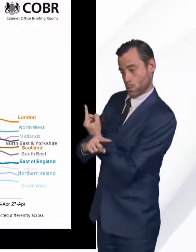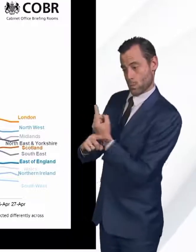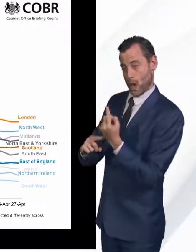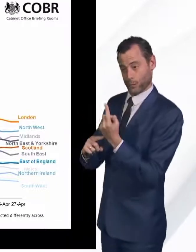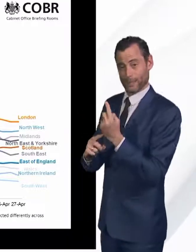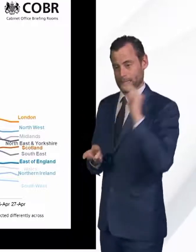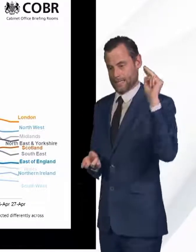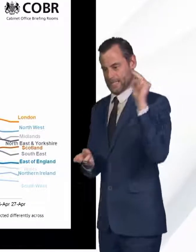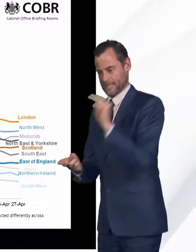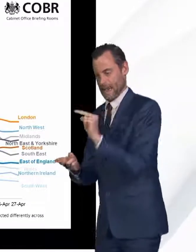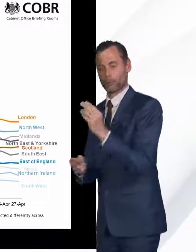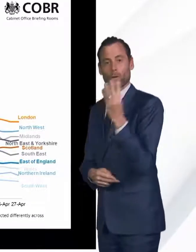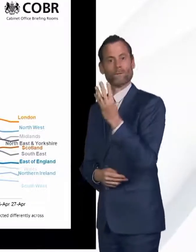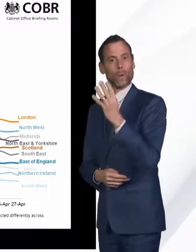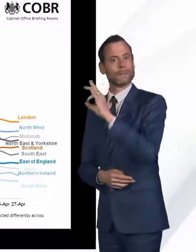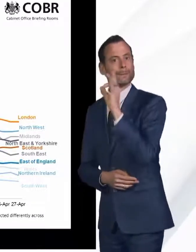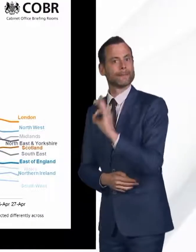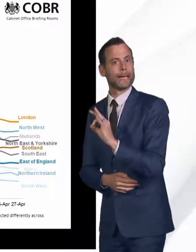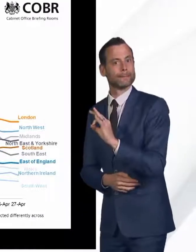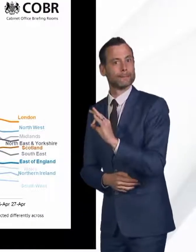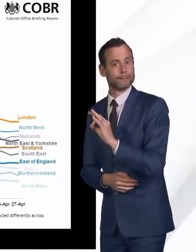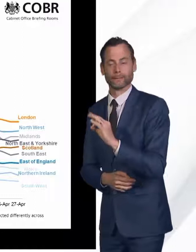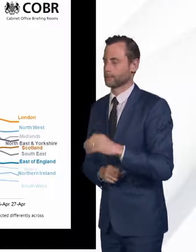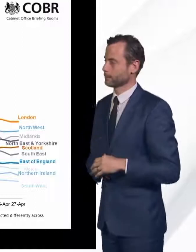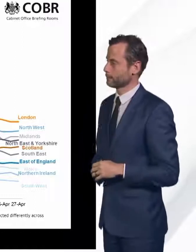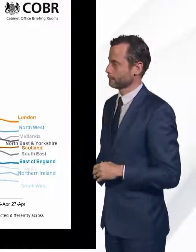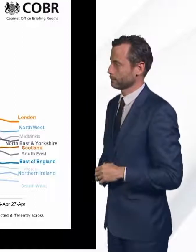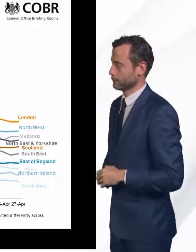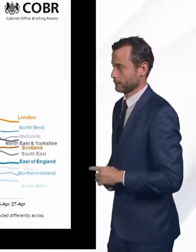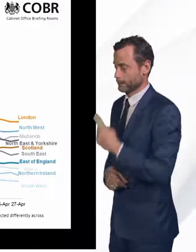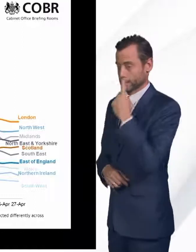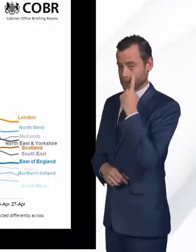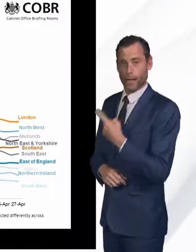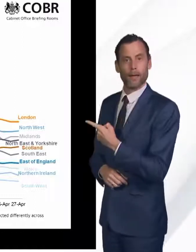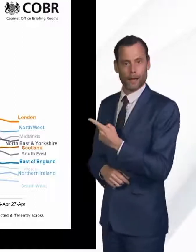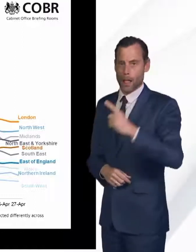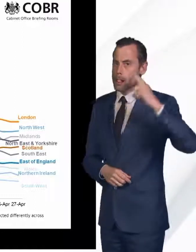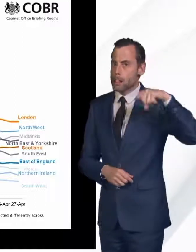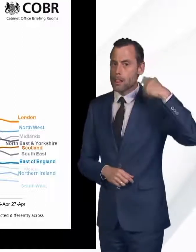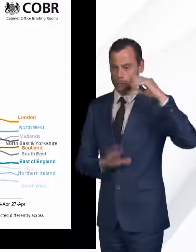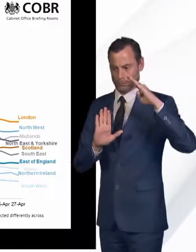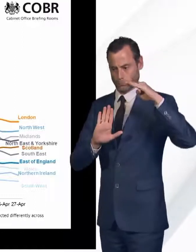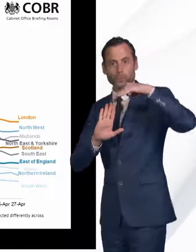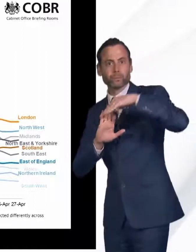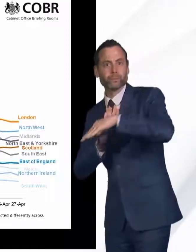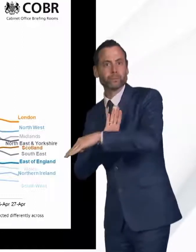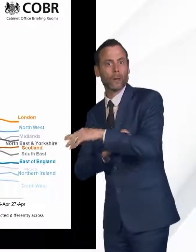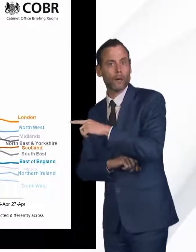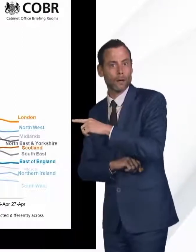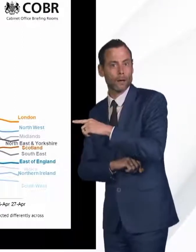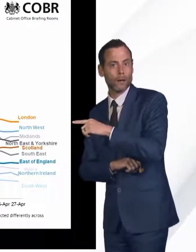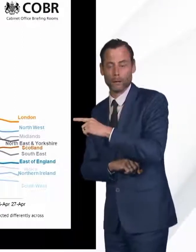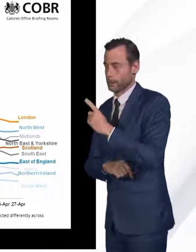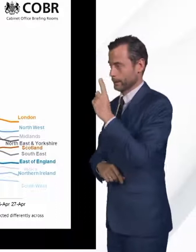by 14%. Particularly dramatic fall in London, where the number of people in hospital peaked